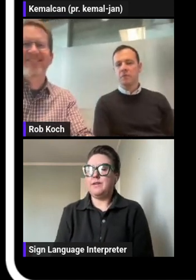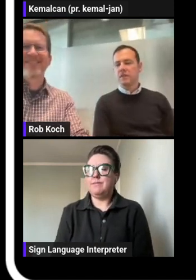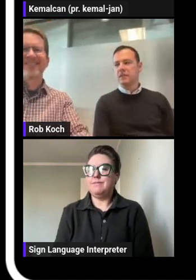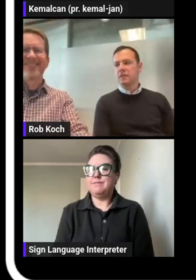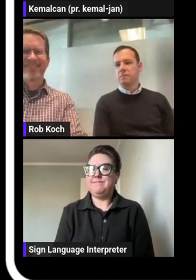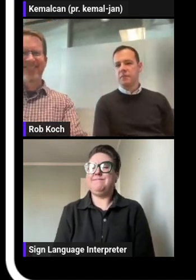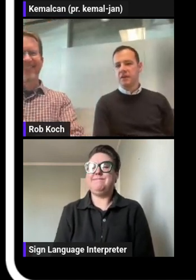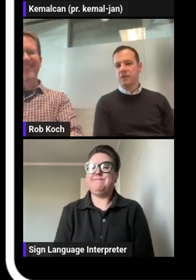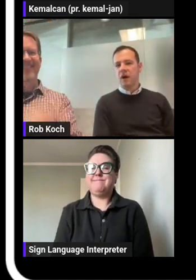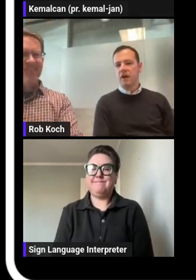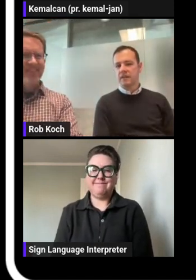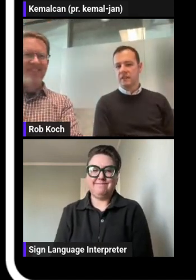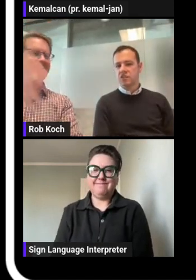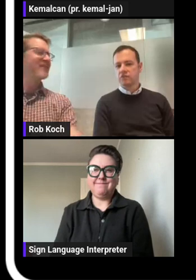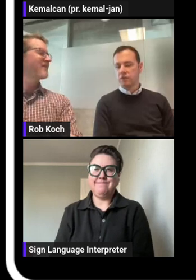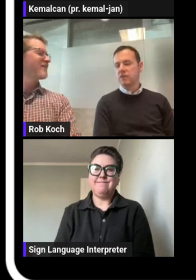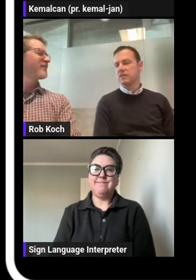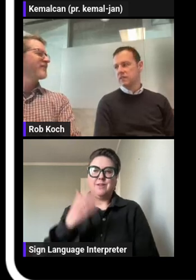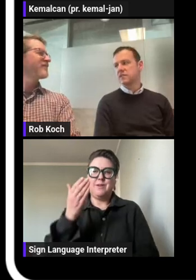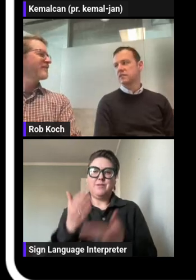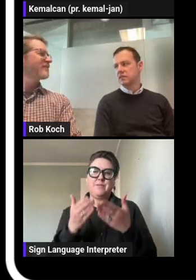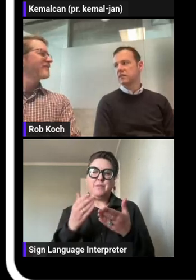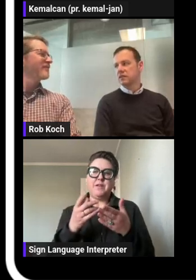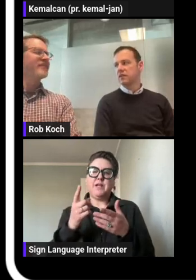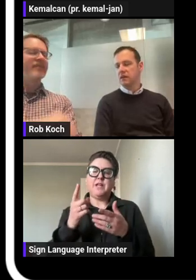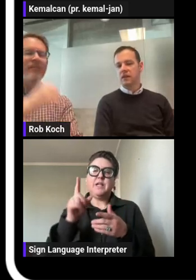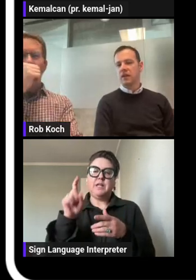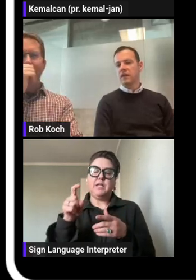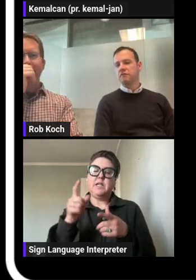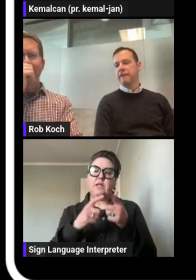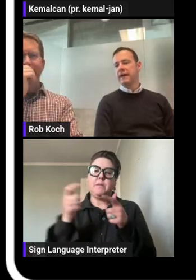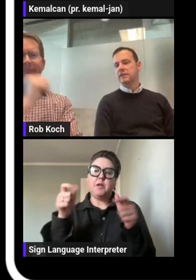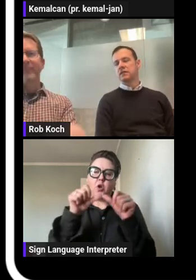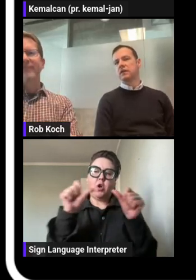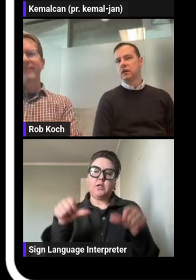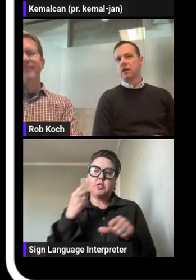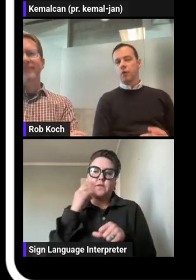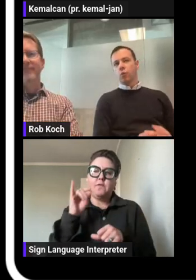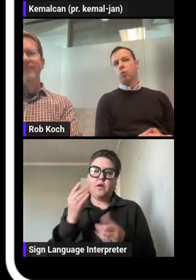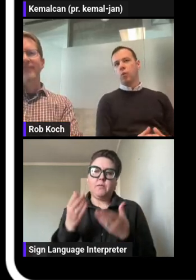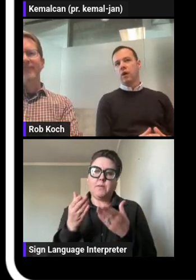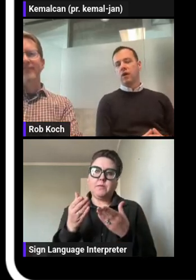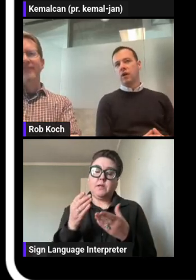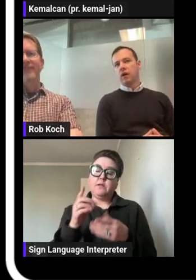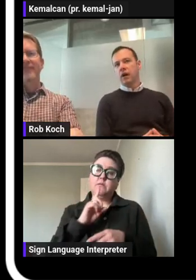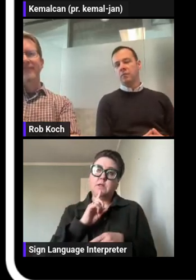You probably need a bigger architecture for it. Yes. In